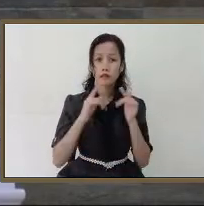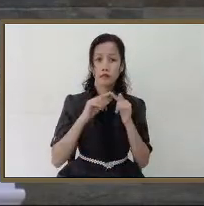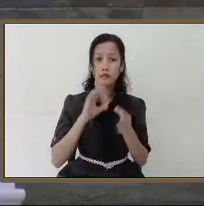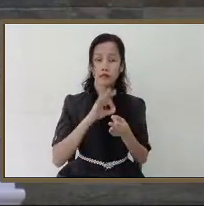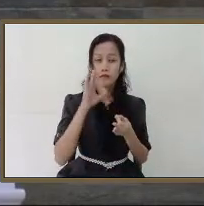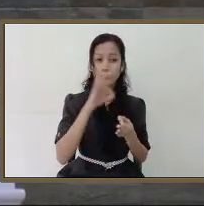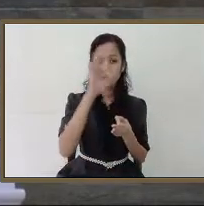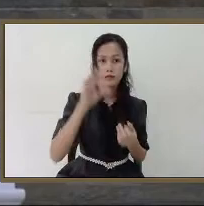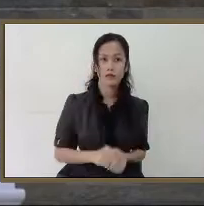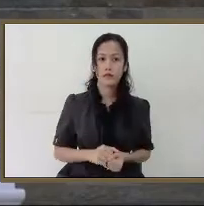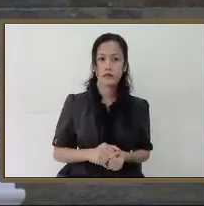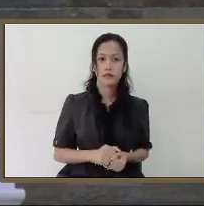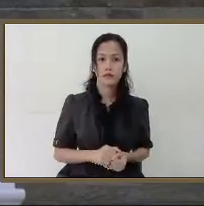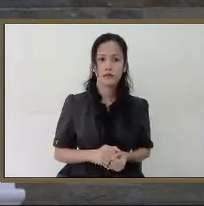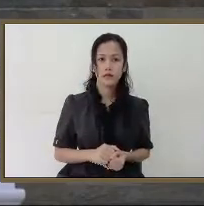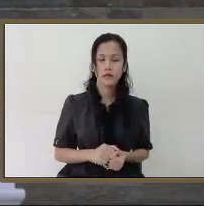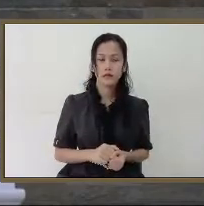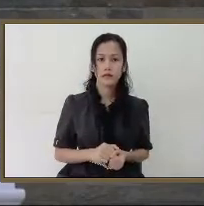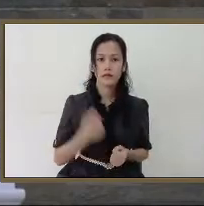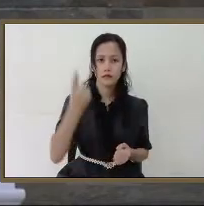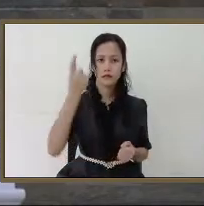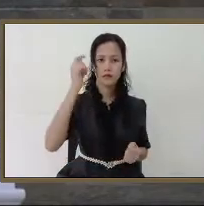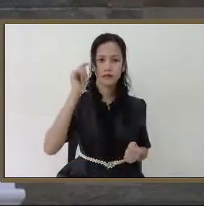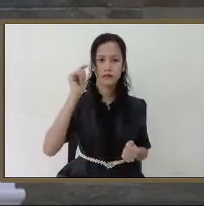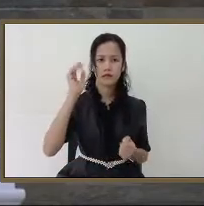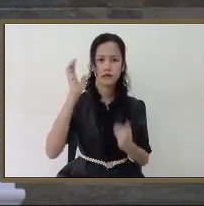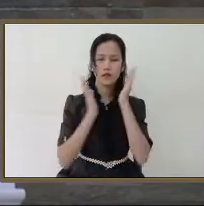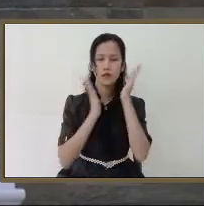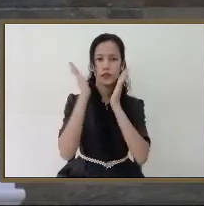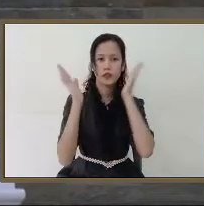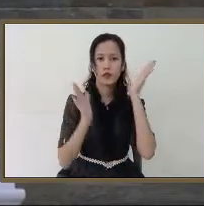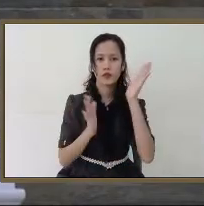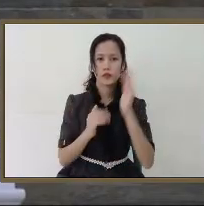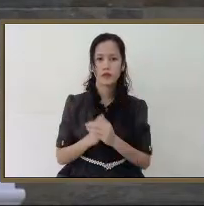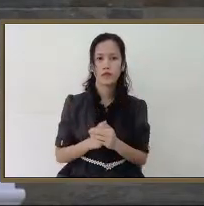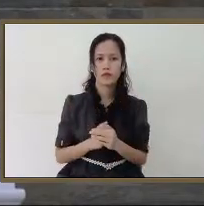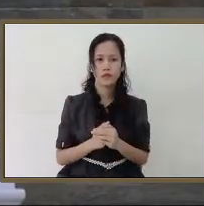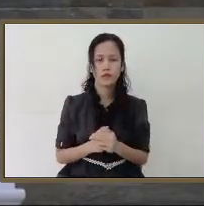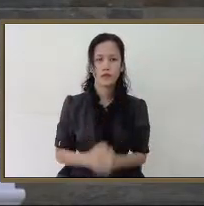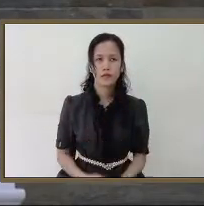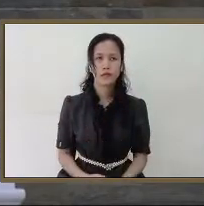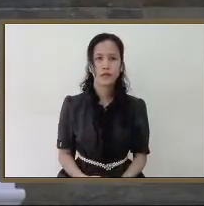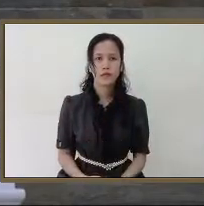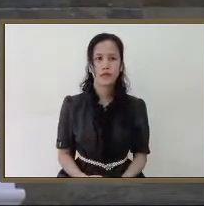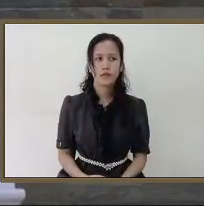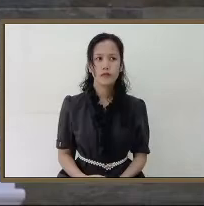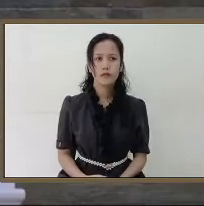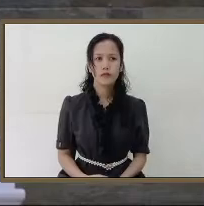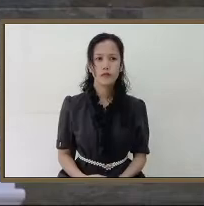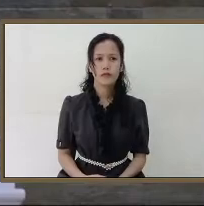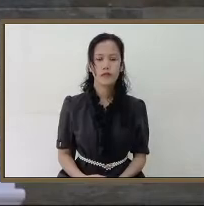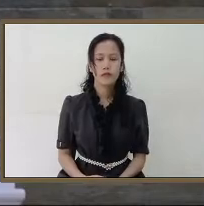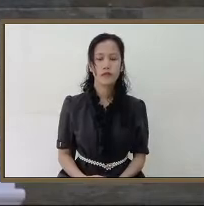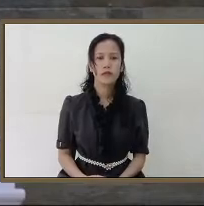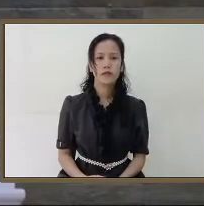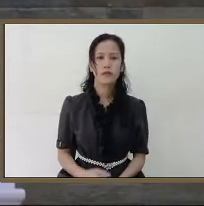about their service and witness. Their service and